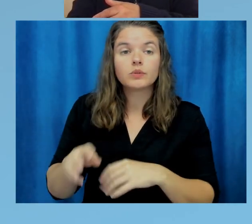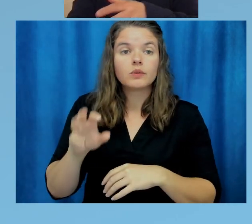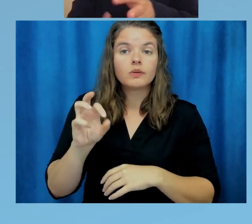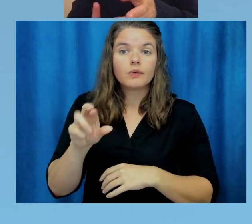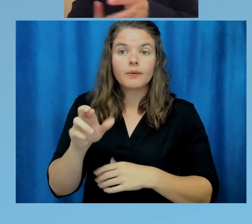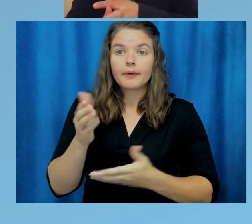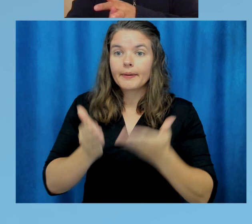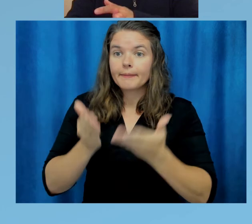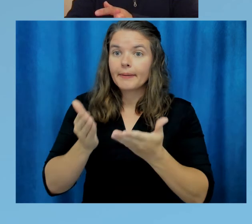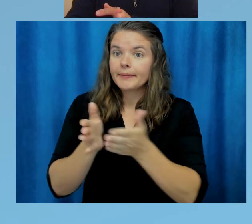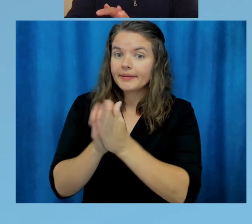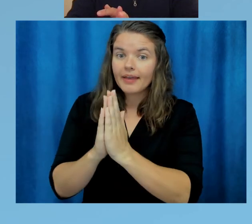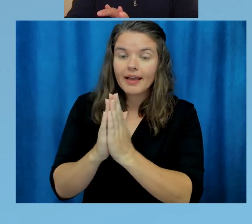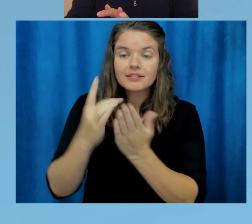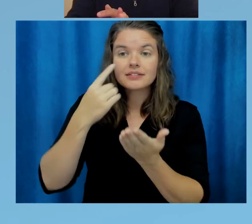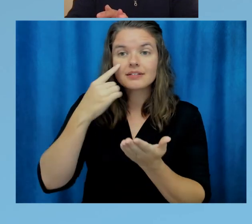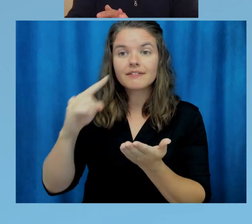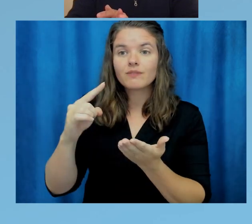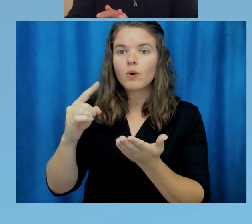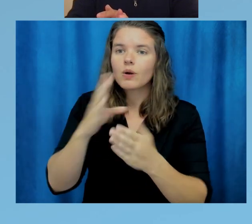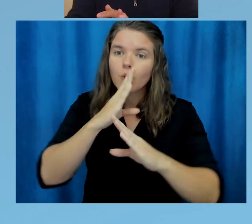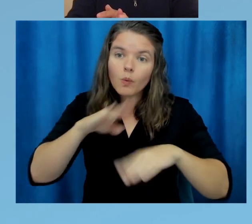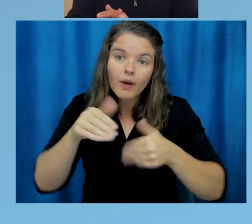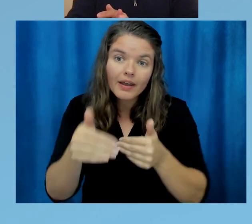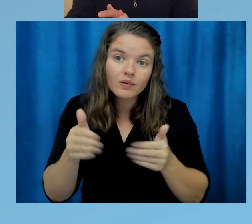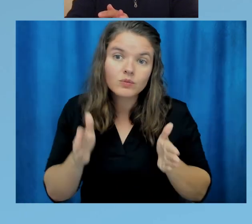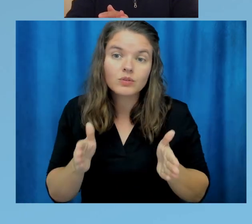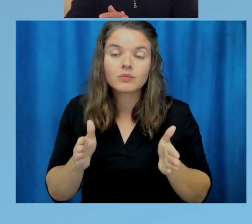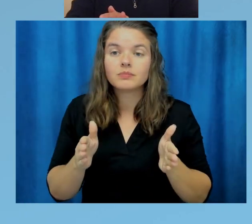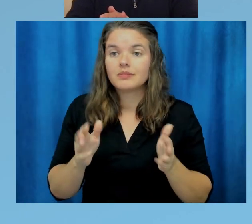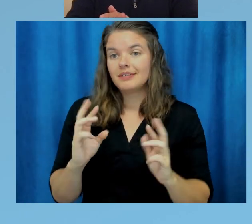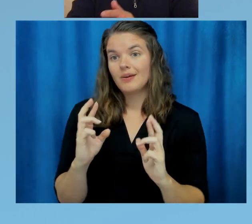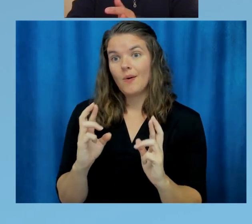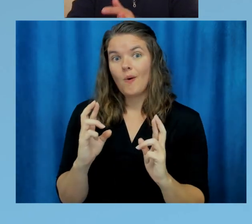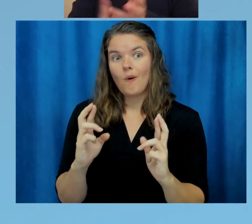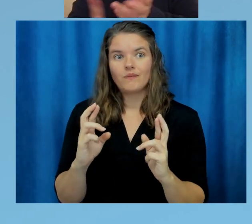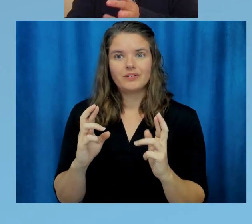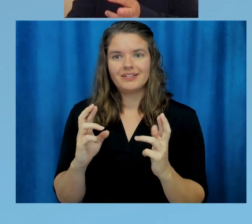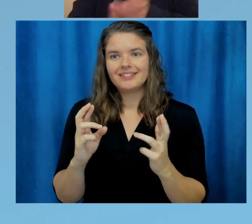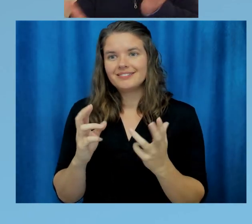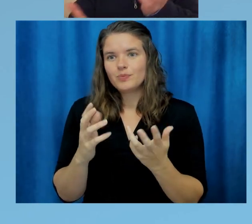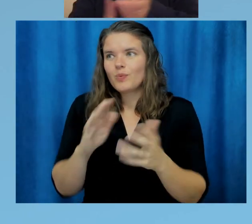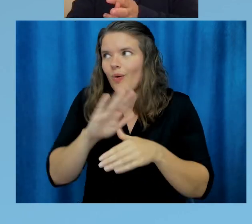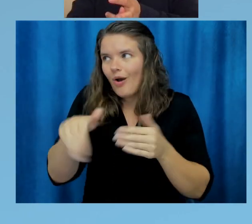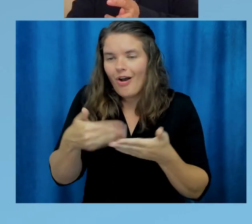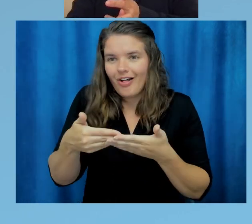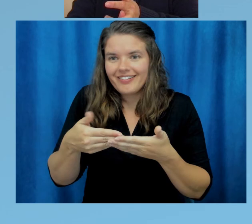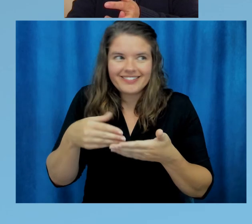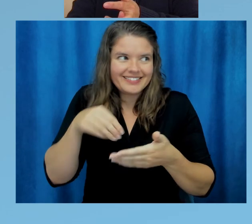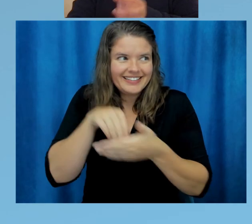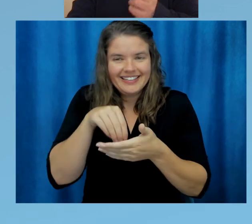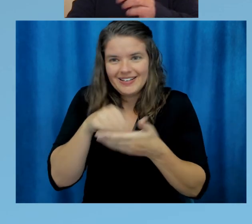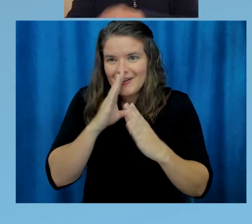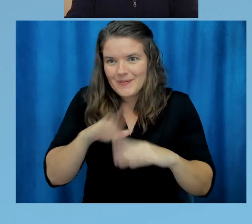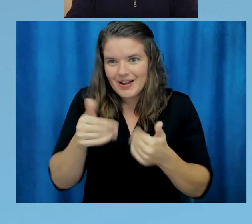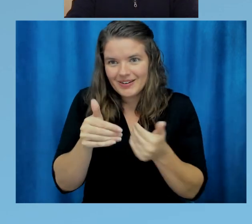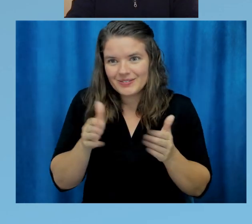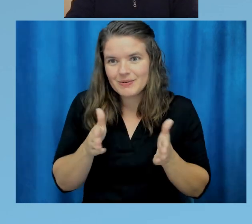notes. It may be that they ask for a quiet room, which hopefully we'll all be in